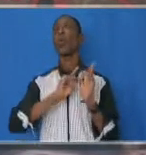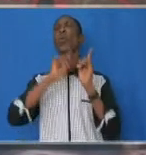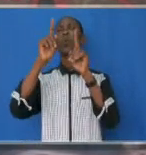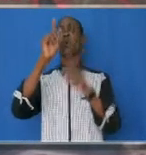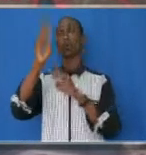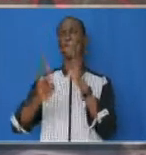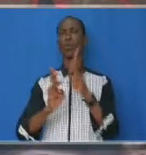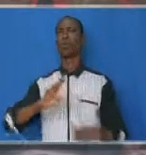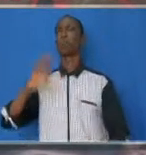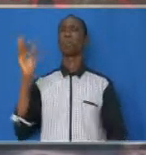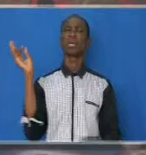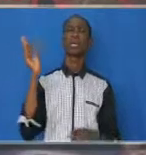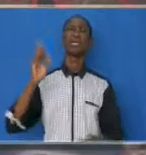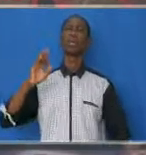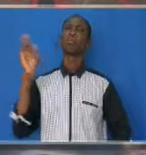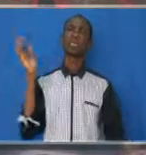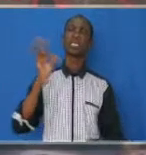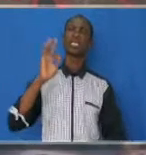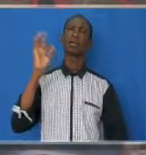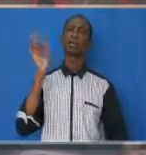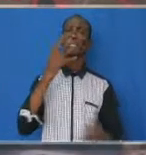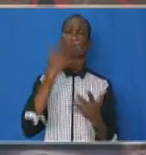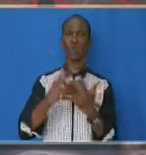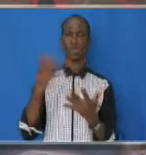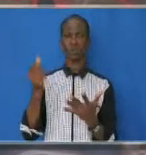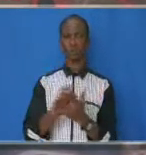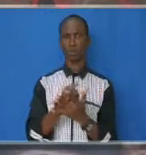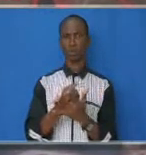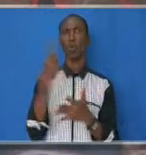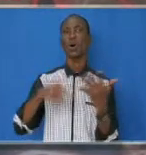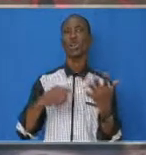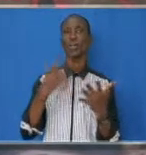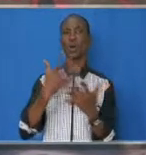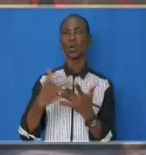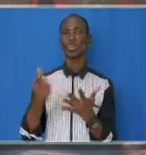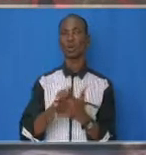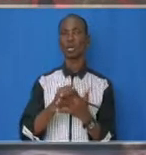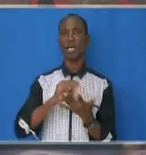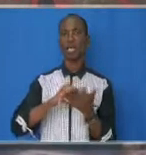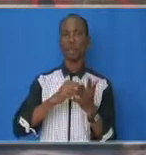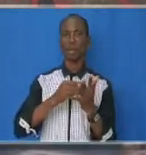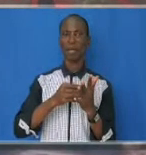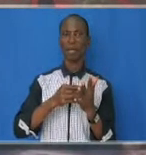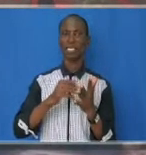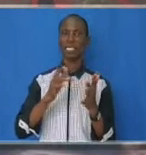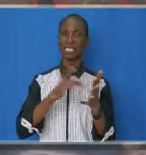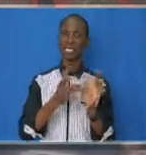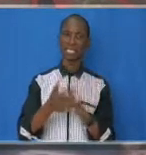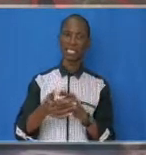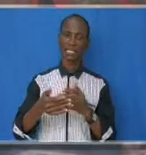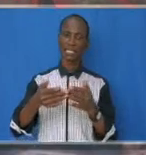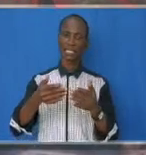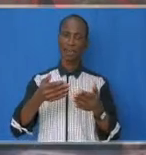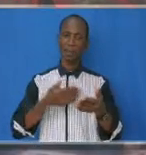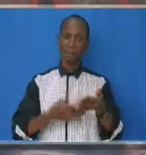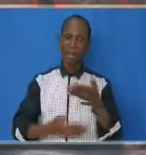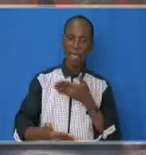pɛpɛɛpɛ in 2 Timothy chapter 2 verse 15 Paul told